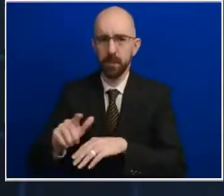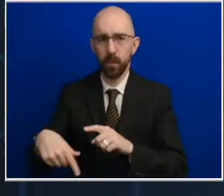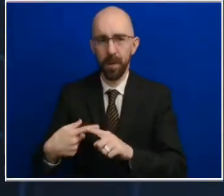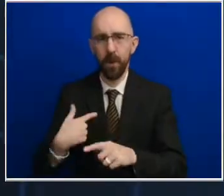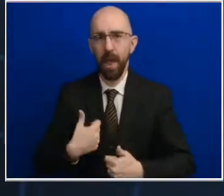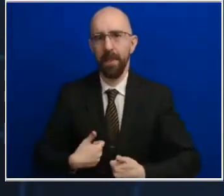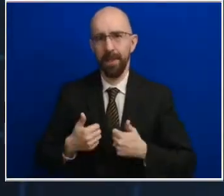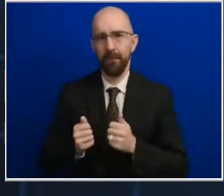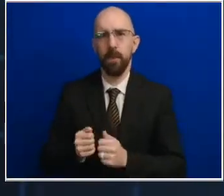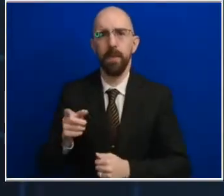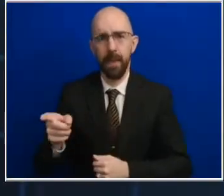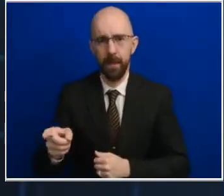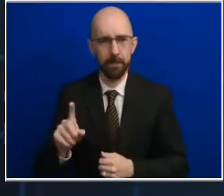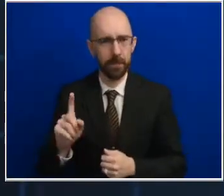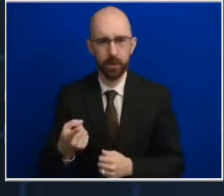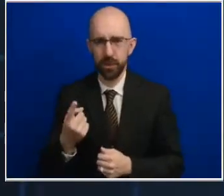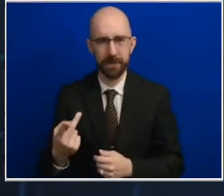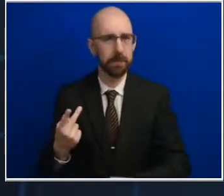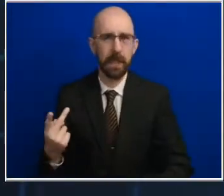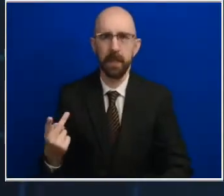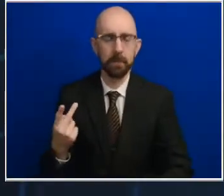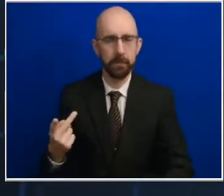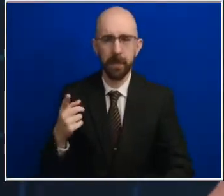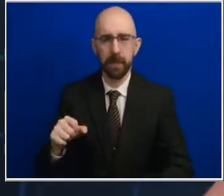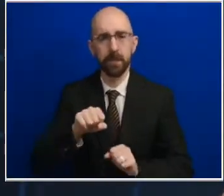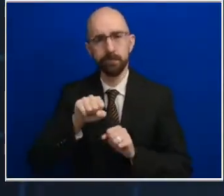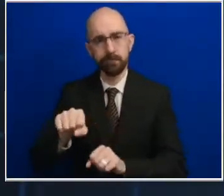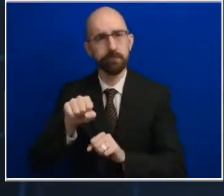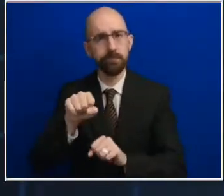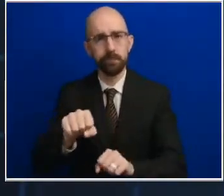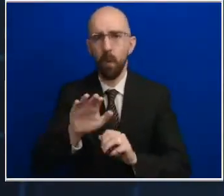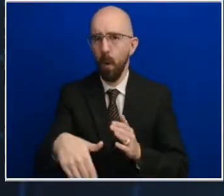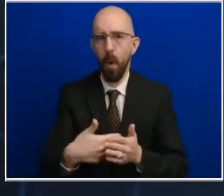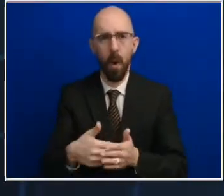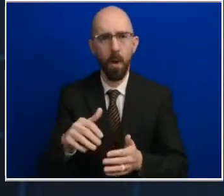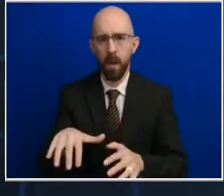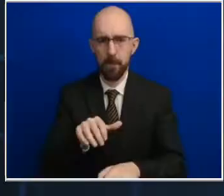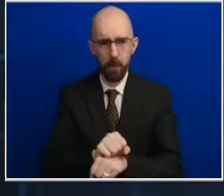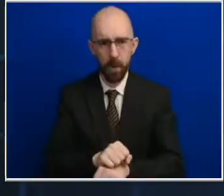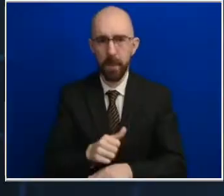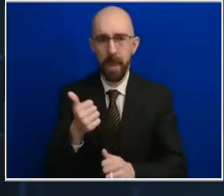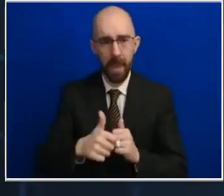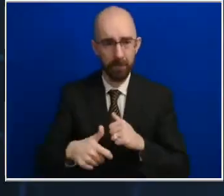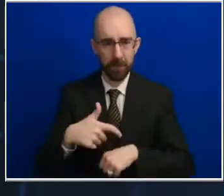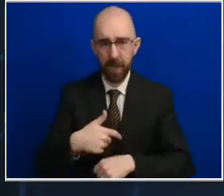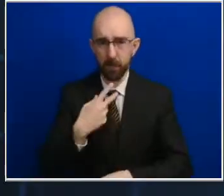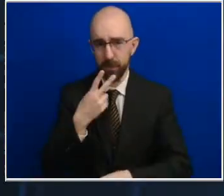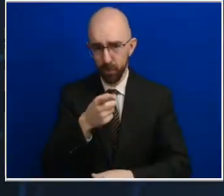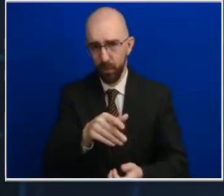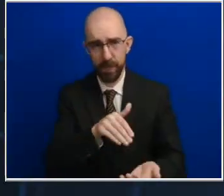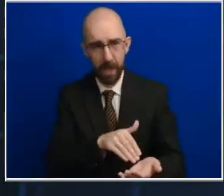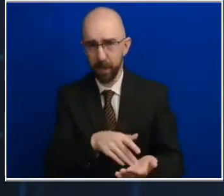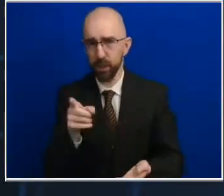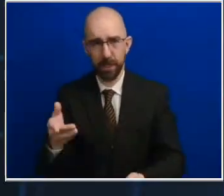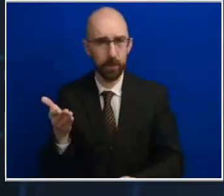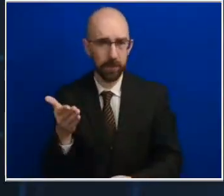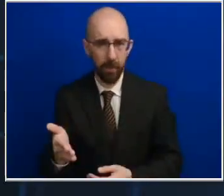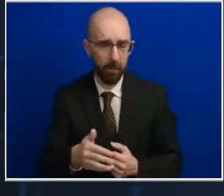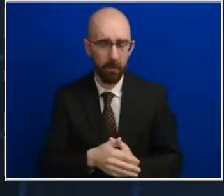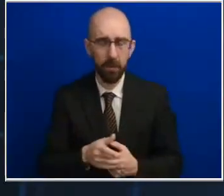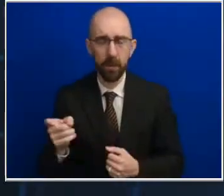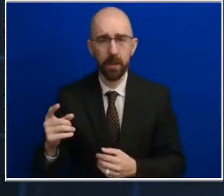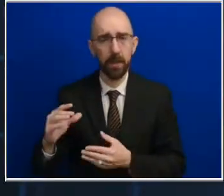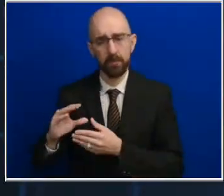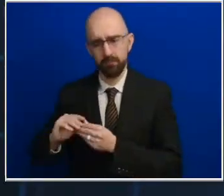know, just me and him. And he drove me to all of my appointments. He was there every time we were seeing Dr. Landazuri. He was, you know, in my ear all the time.